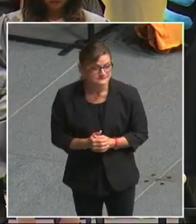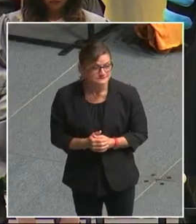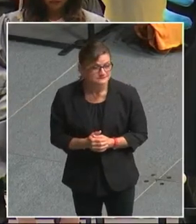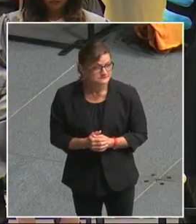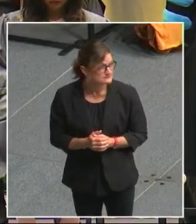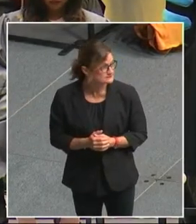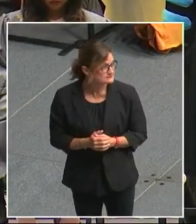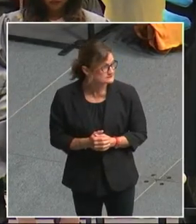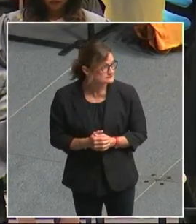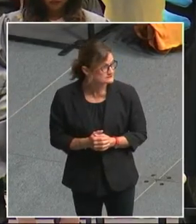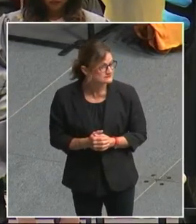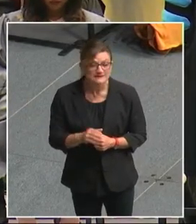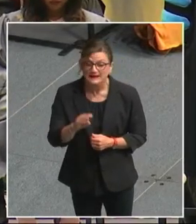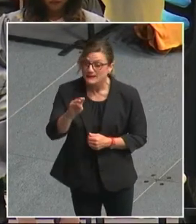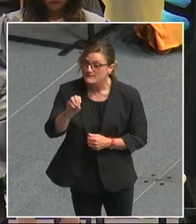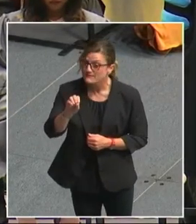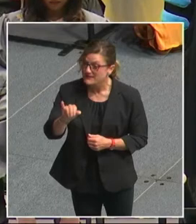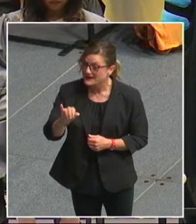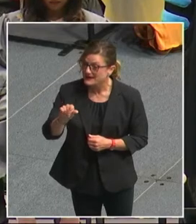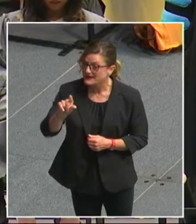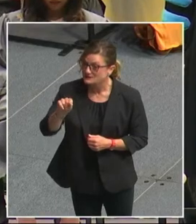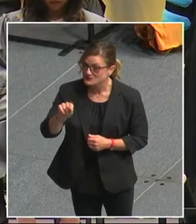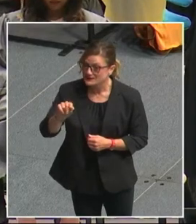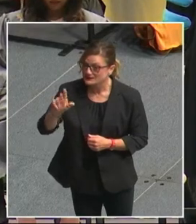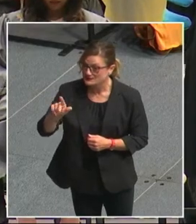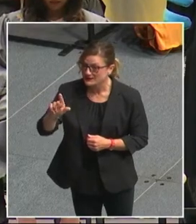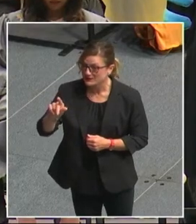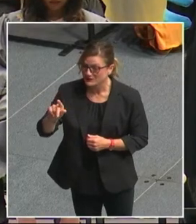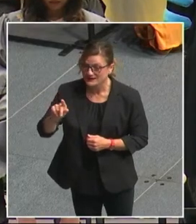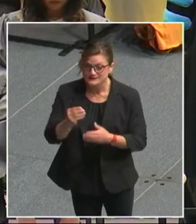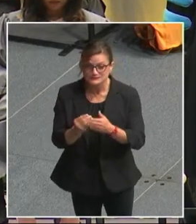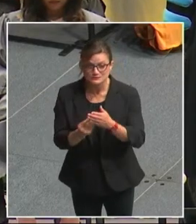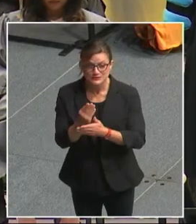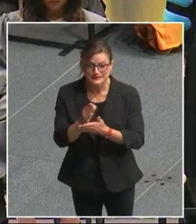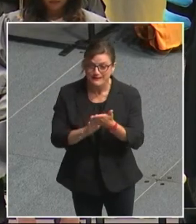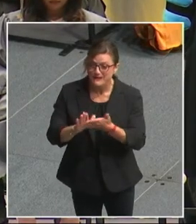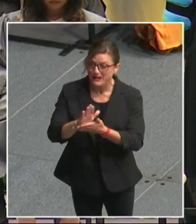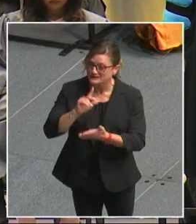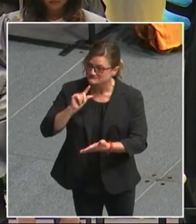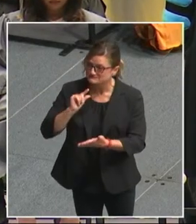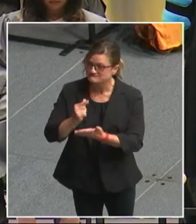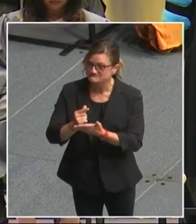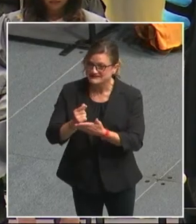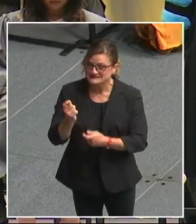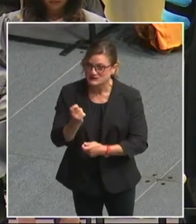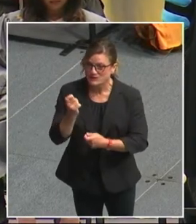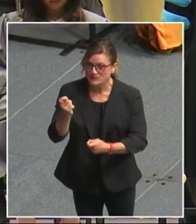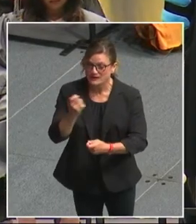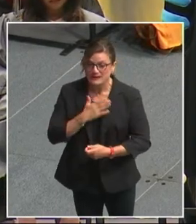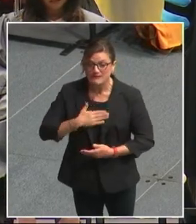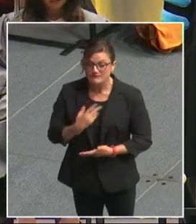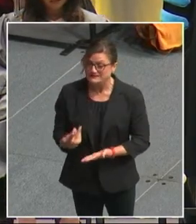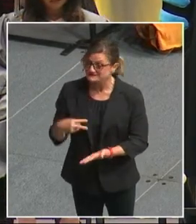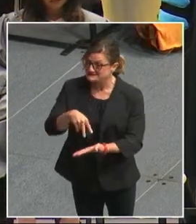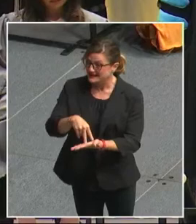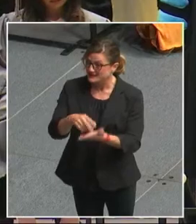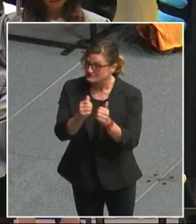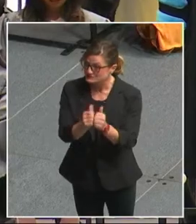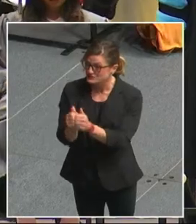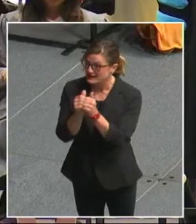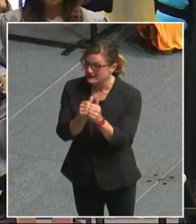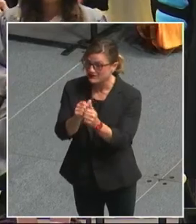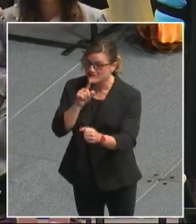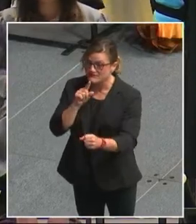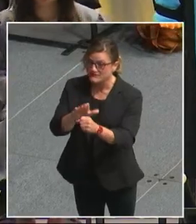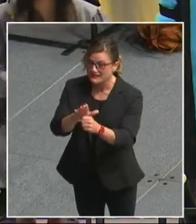to the May 2023 College Commencement Ceremony. Please stand and join with me in the Pledge